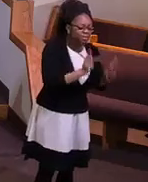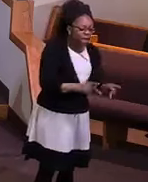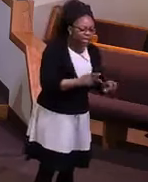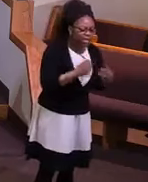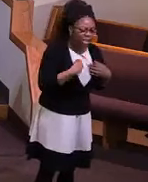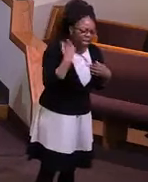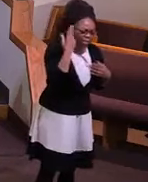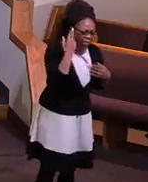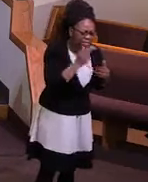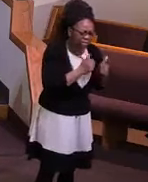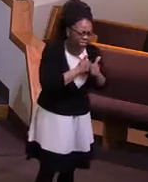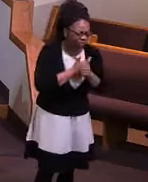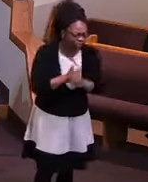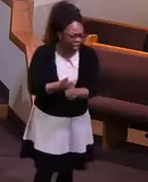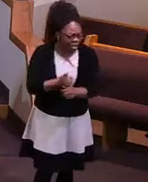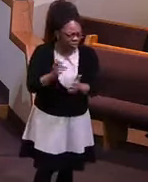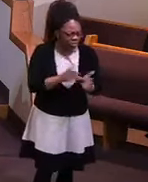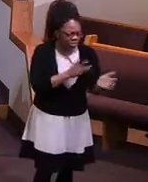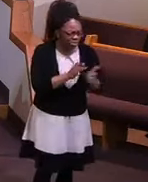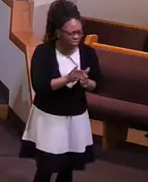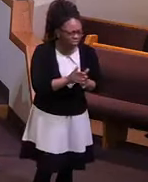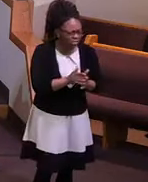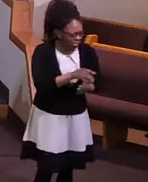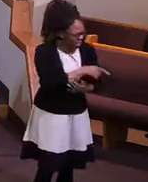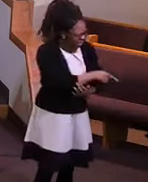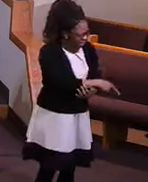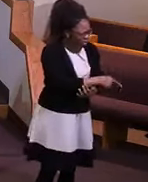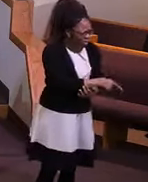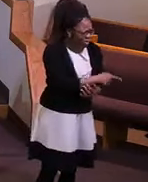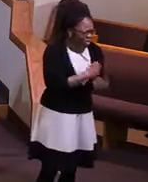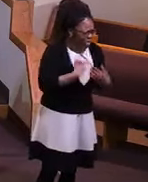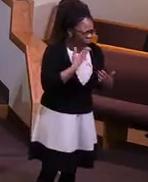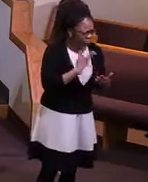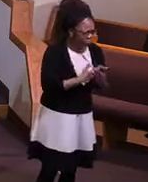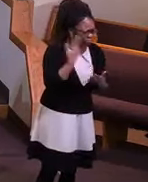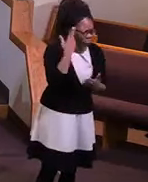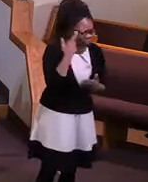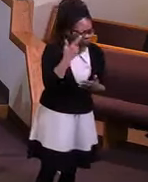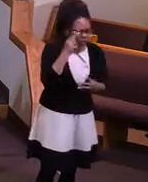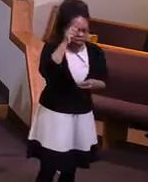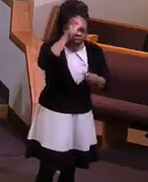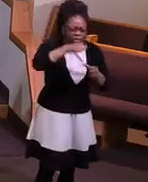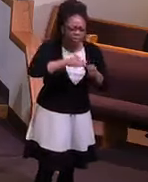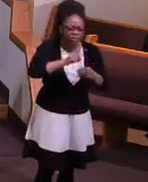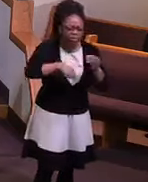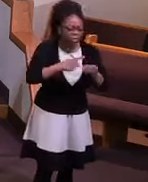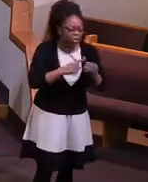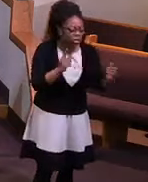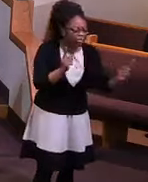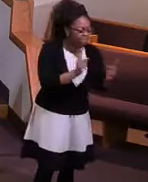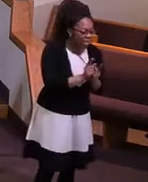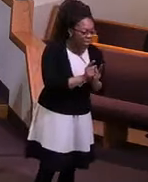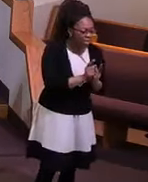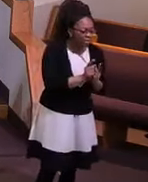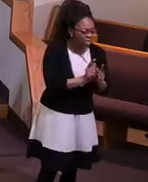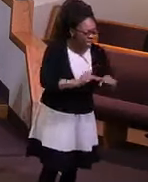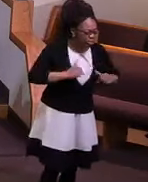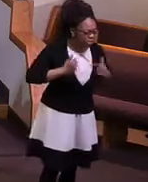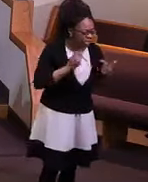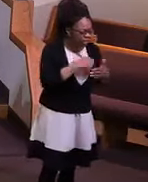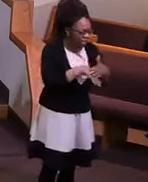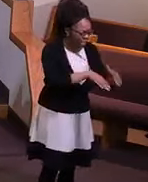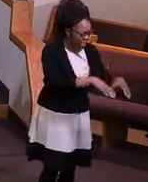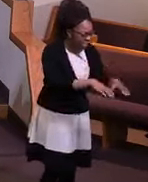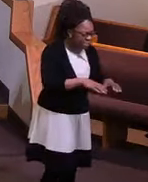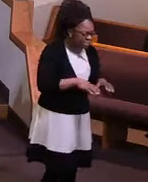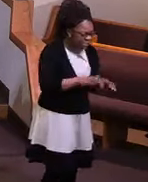follow Jesus, it would have been this disturbed brother. Now remember, when he met him, he was living in a cemetery. He was